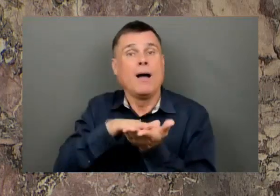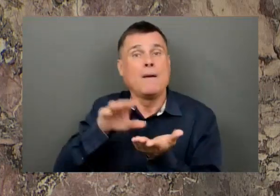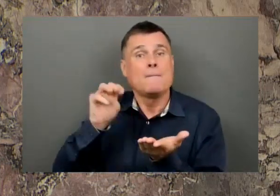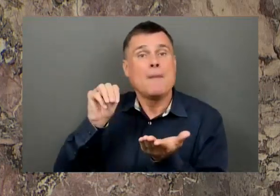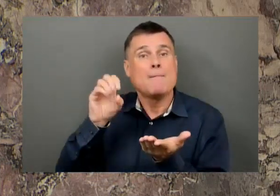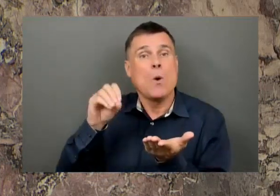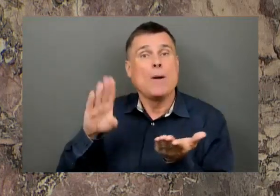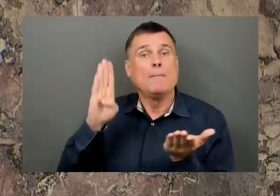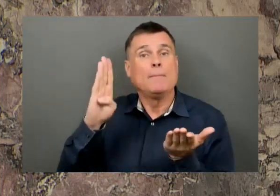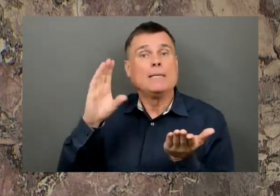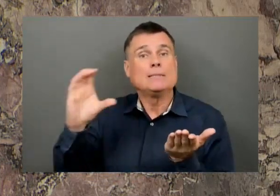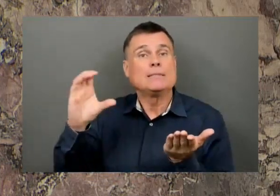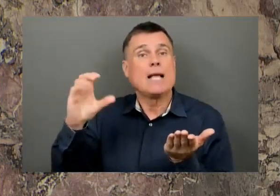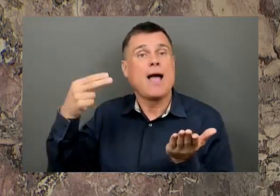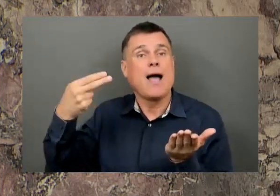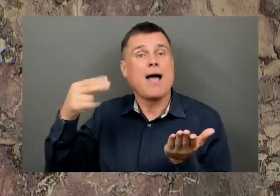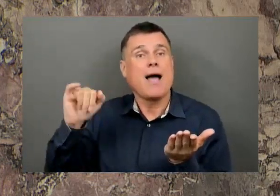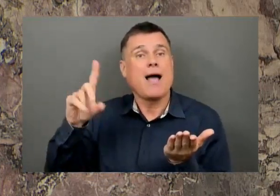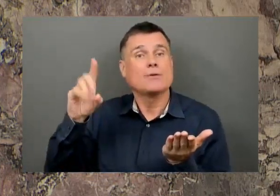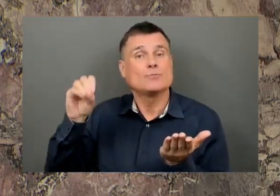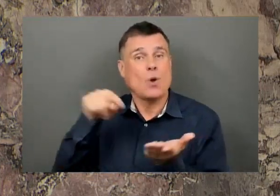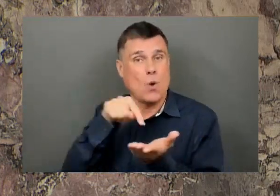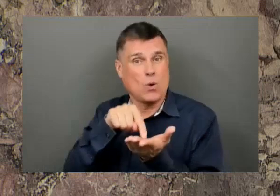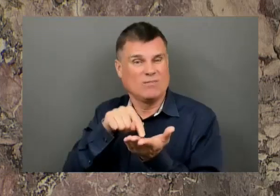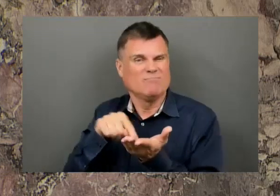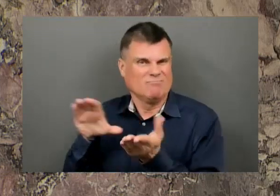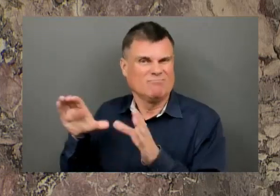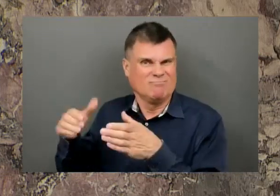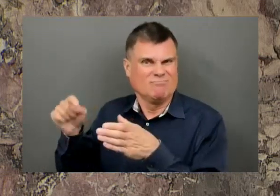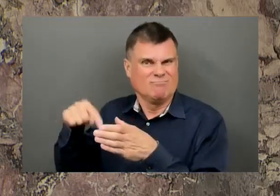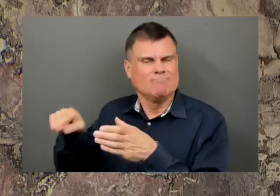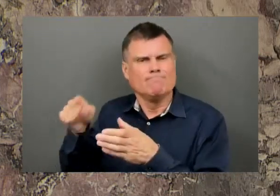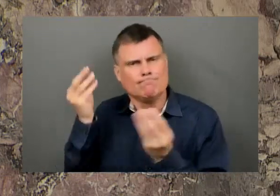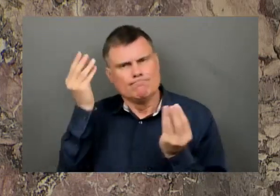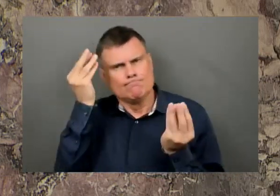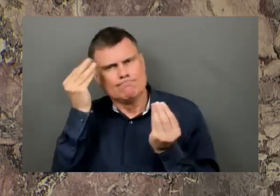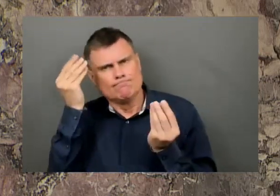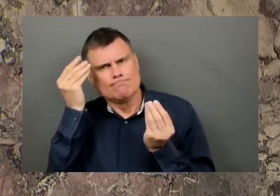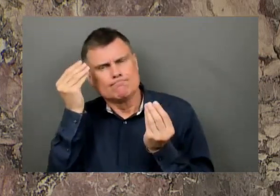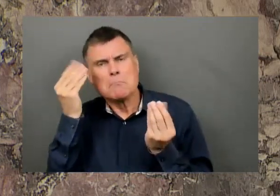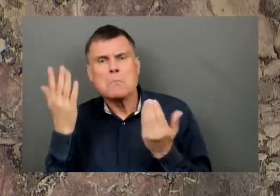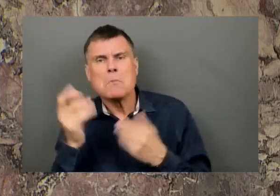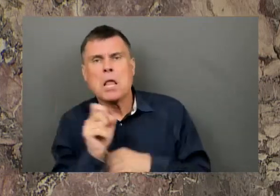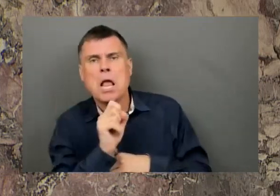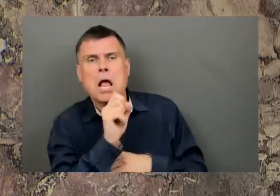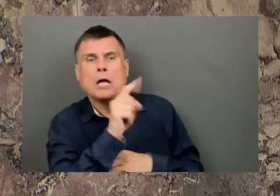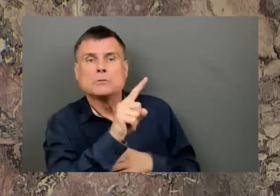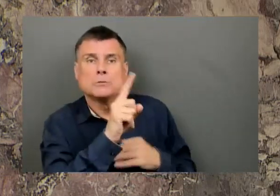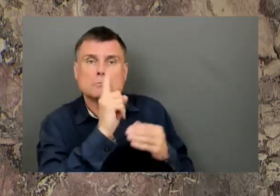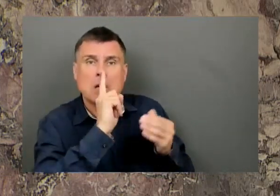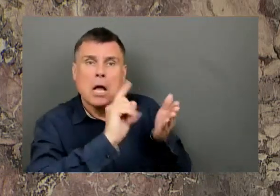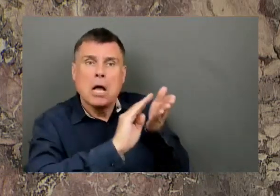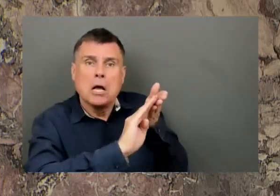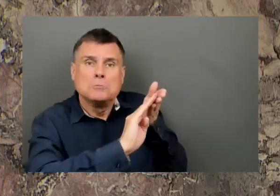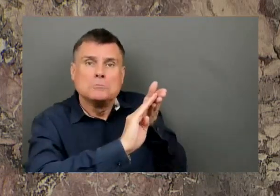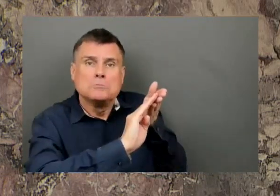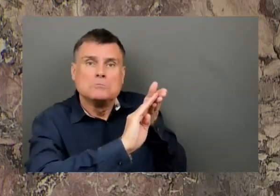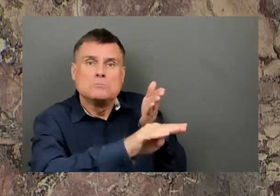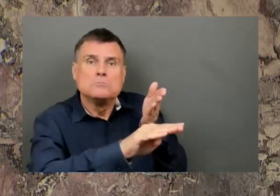the Environmental Assessment Act from an environmental assessment process. They have not made that